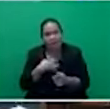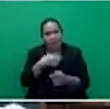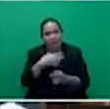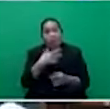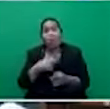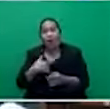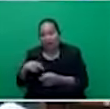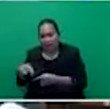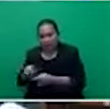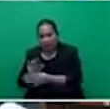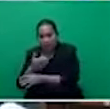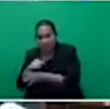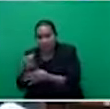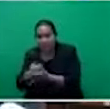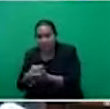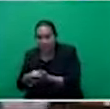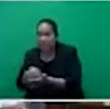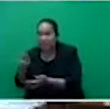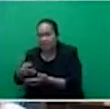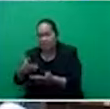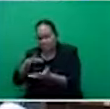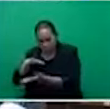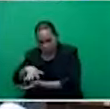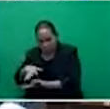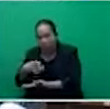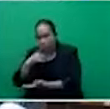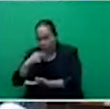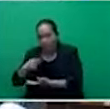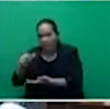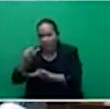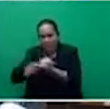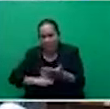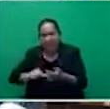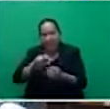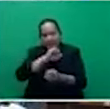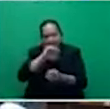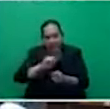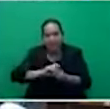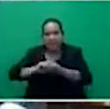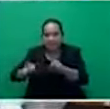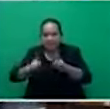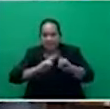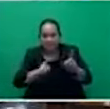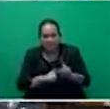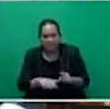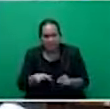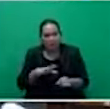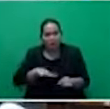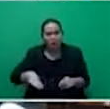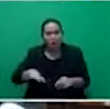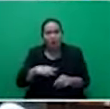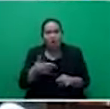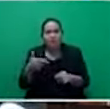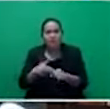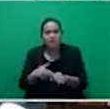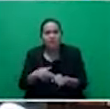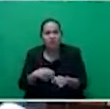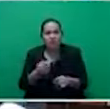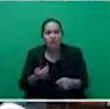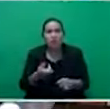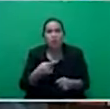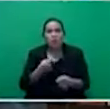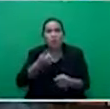need foreign reserves to buy cars, buy medicine, buy fuel. All the 3 fuel companies in Fiji buy all the fuel from Singapore. They trade in US dollars. We